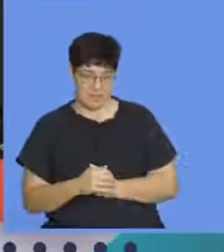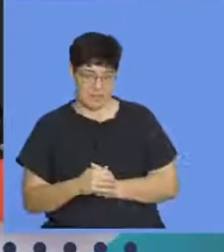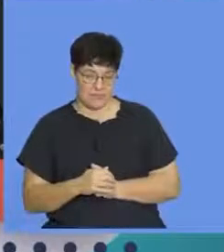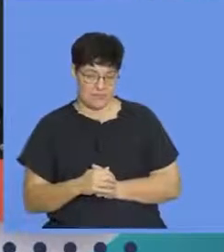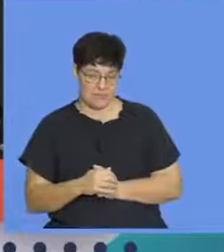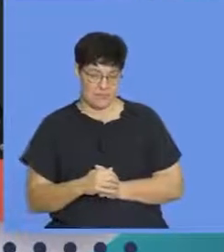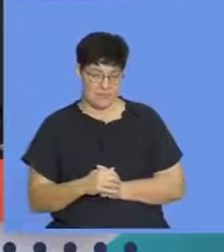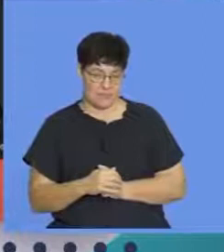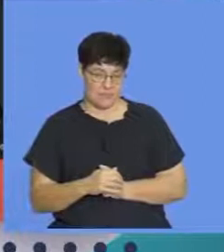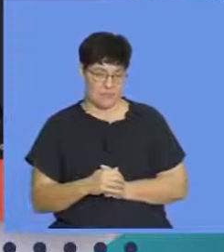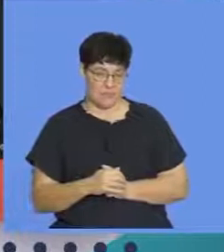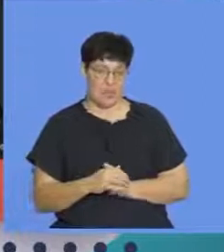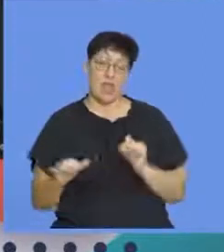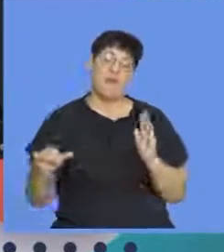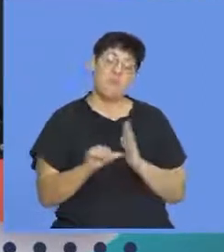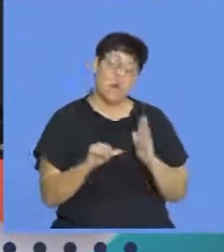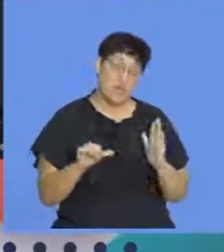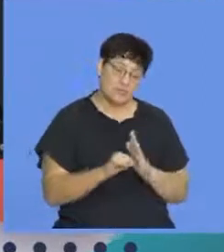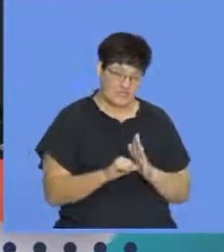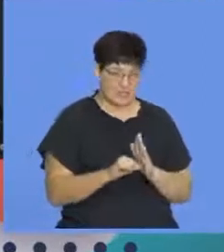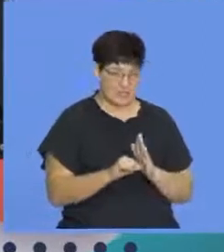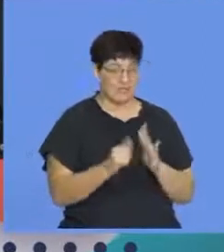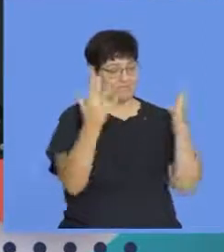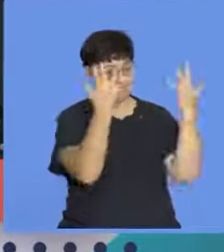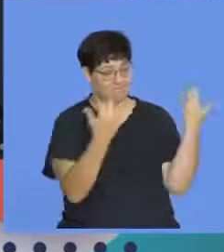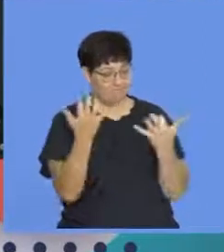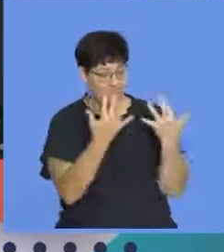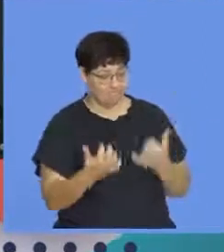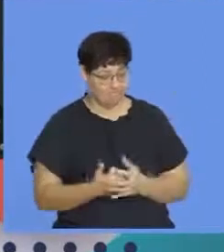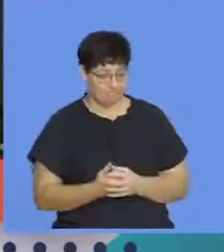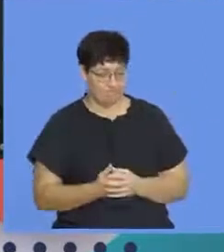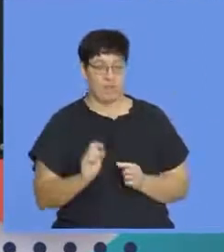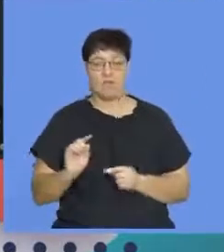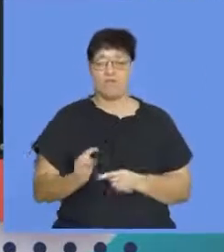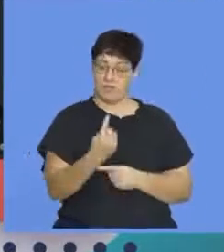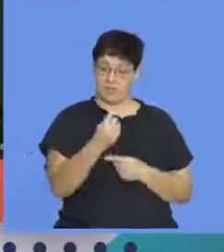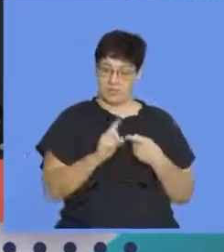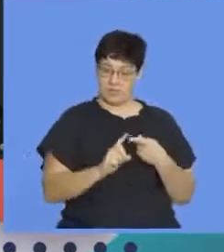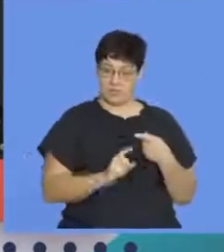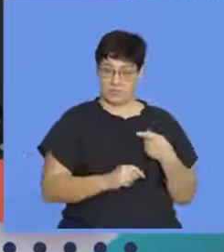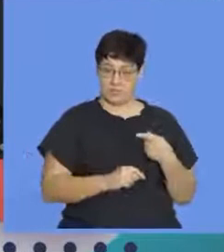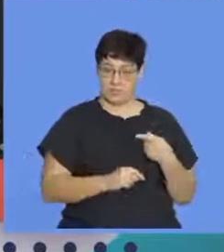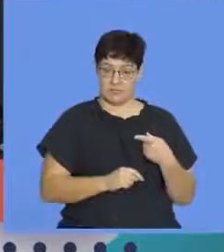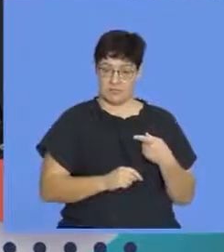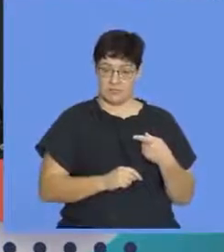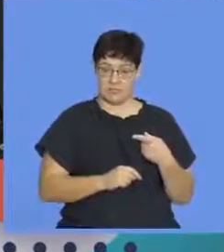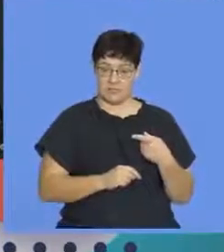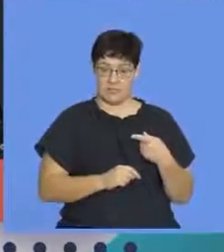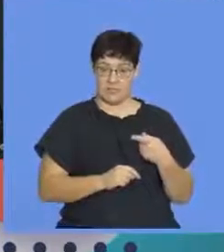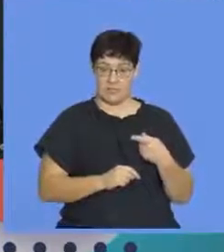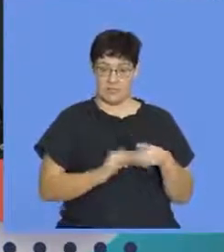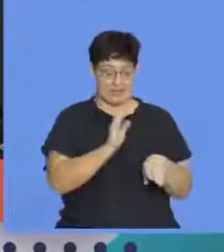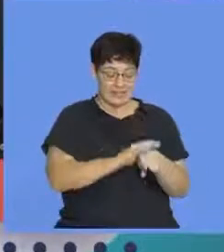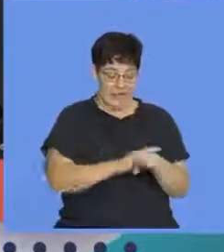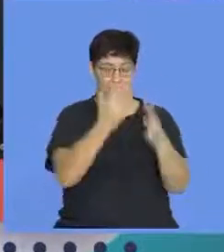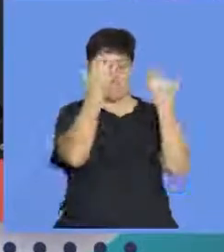what's important in terms of our calculations? Firstly, look at the budget period.